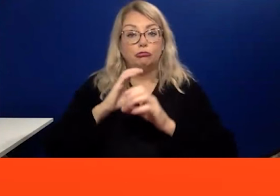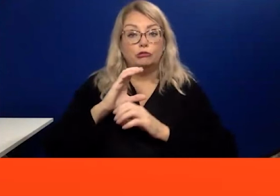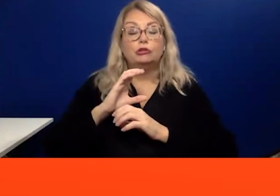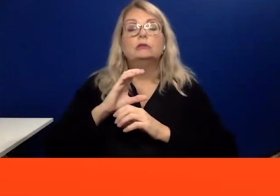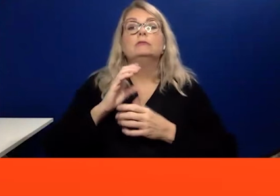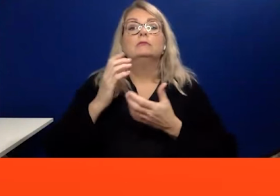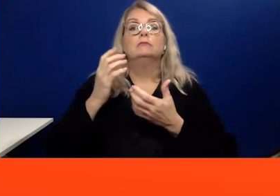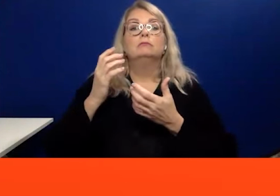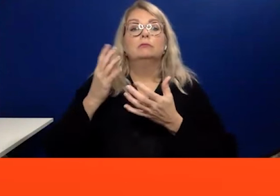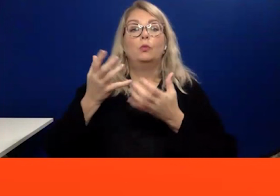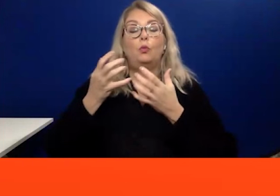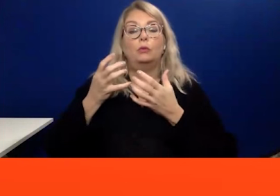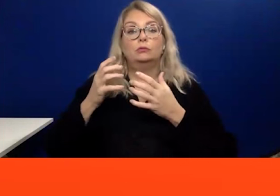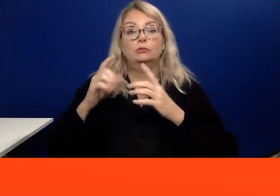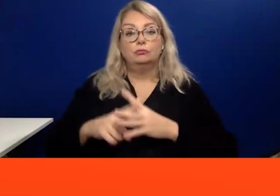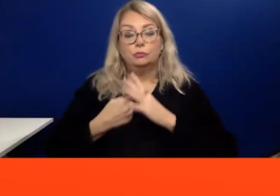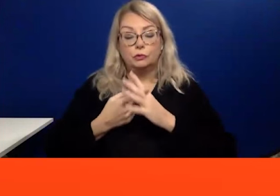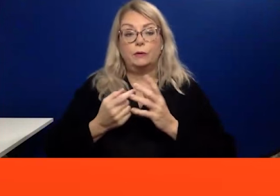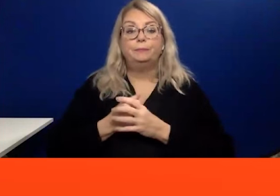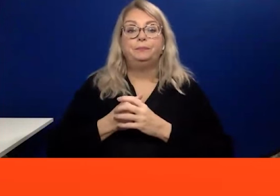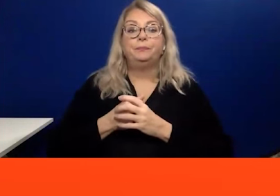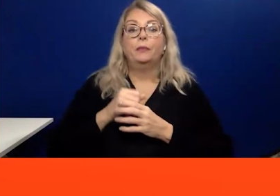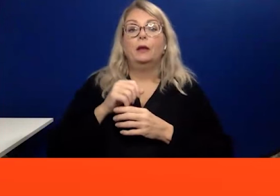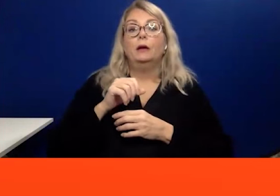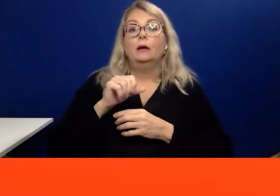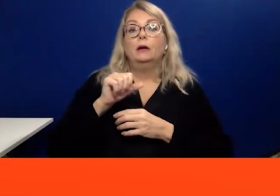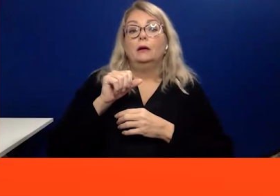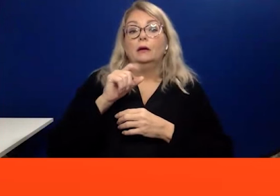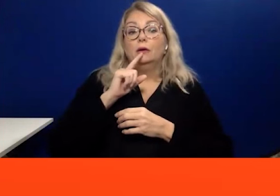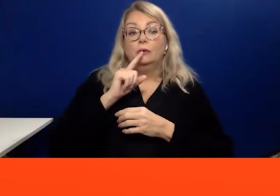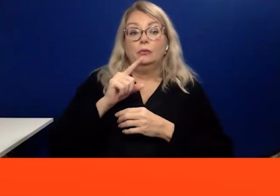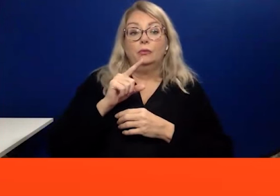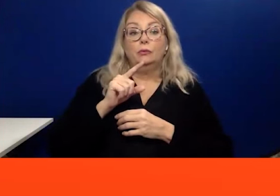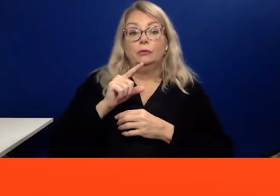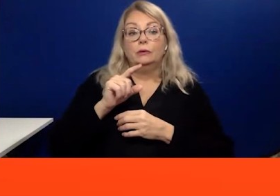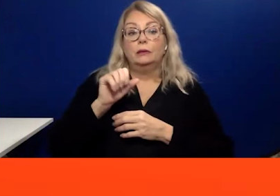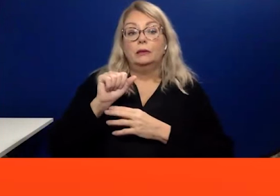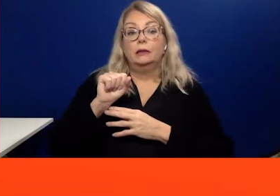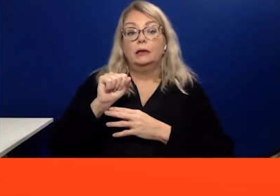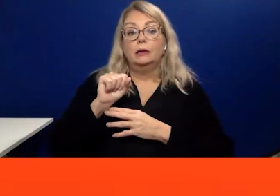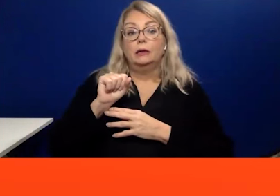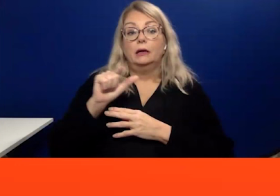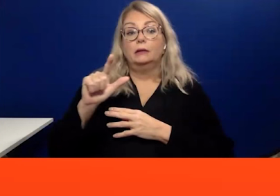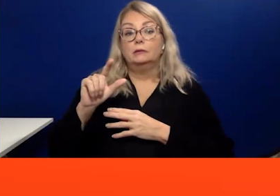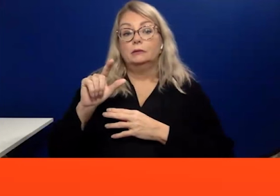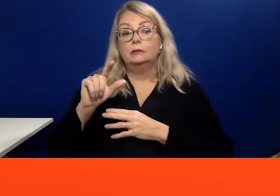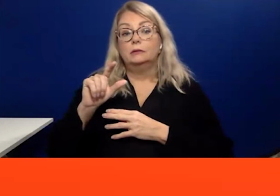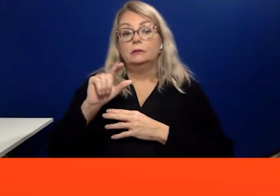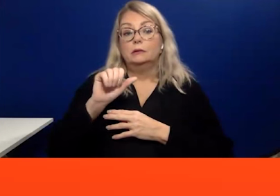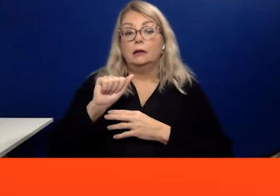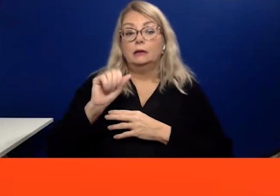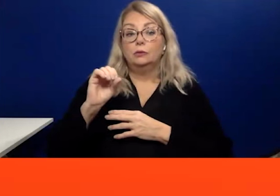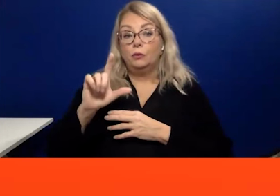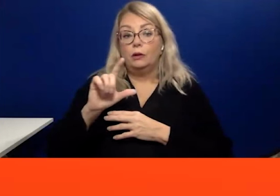already underway. James had good advice though. Your SLO is really where you can start right now, right? Now I'll give you an example.